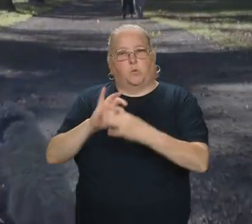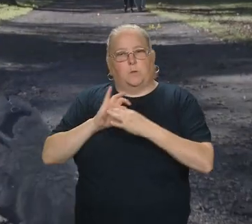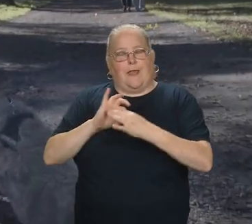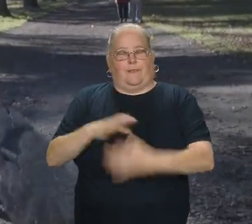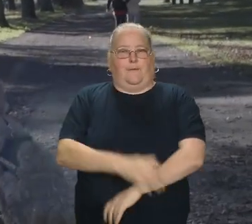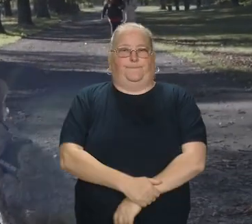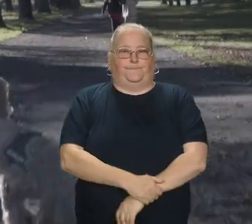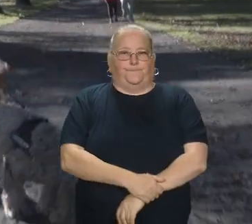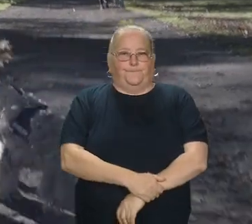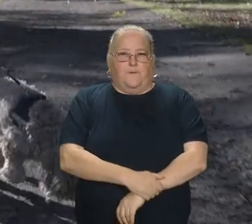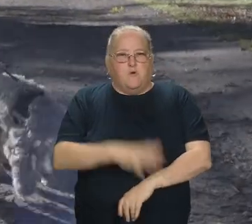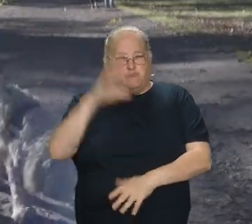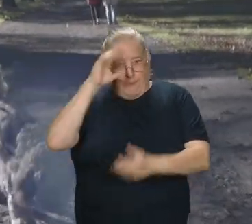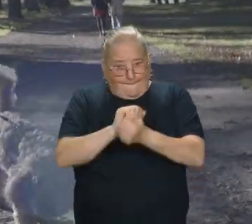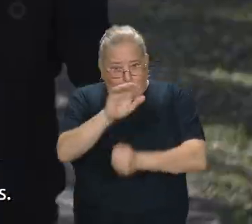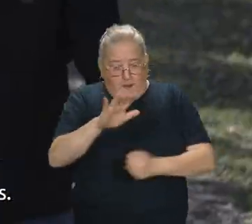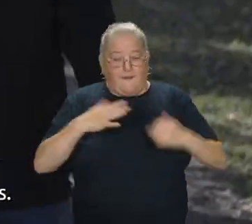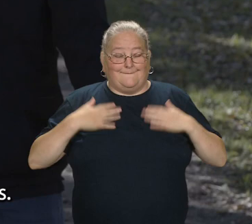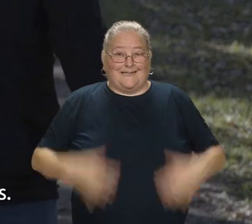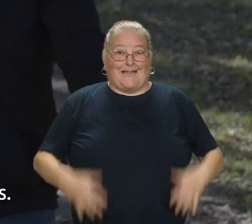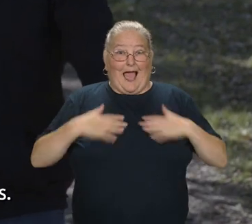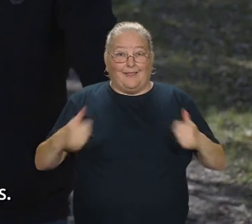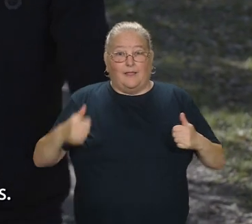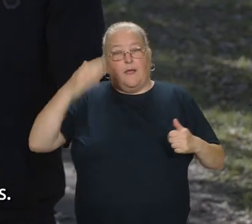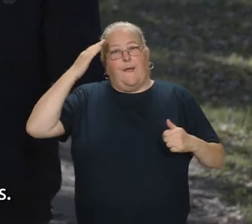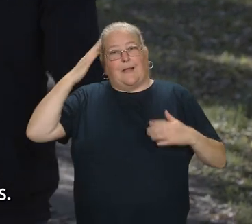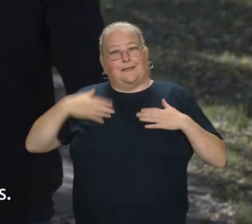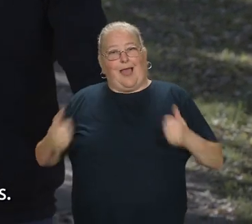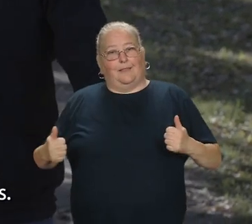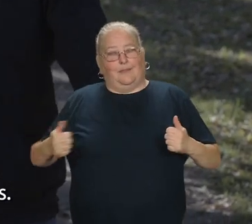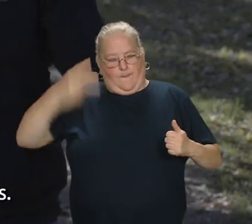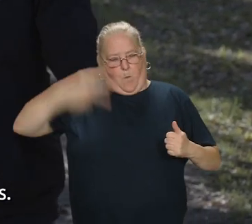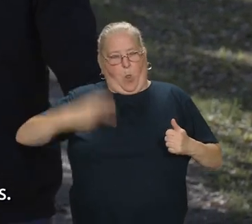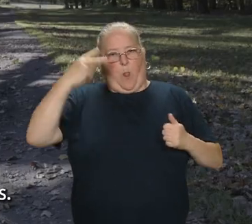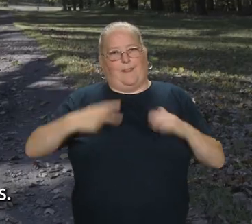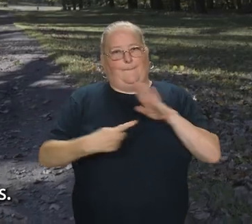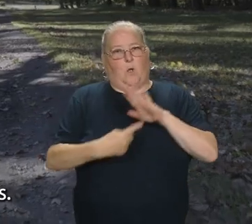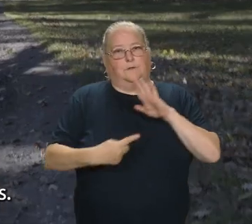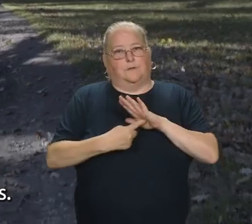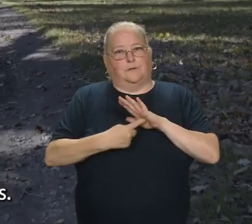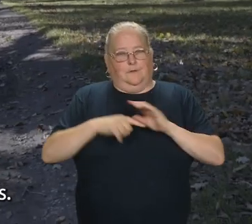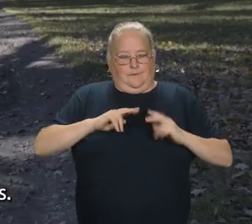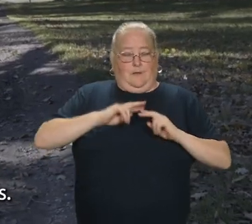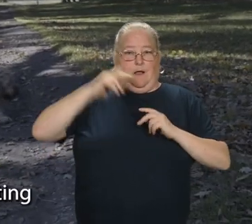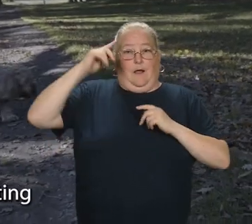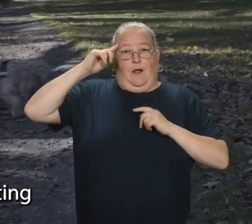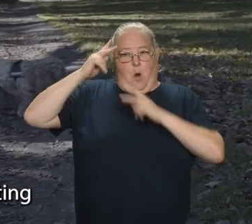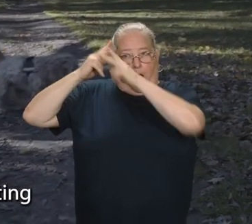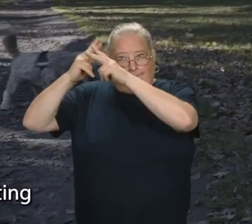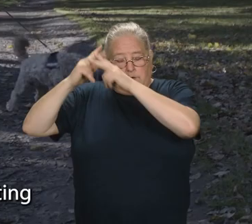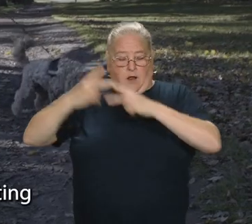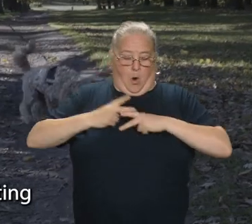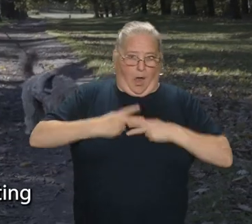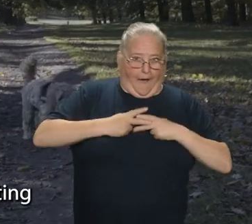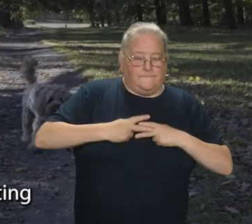Remember, your physical health and mental health are just as important as each other. By having these annual health checks, you and